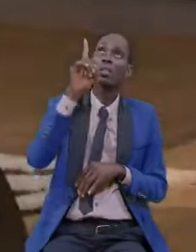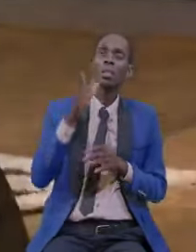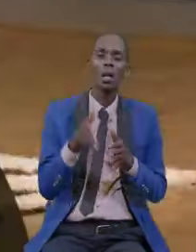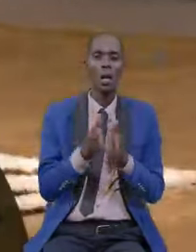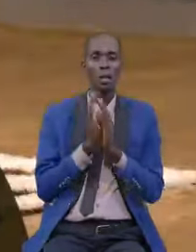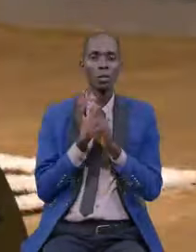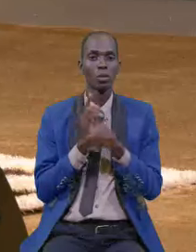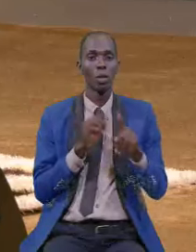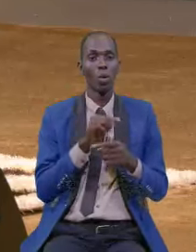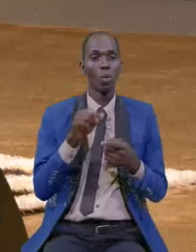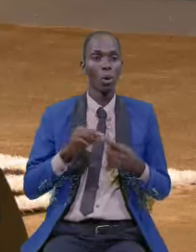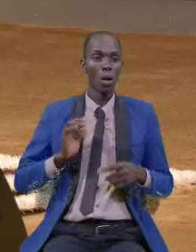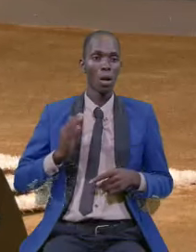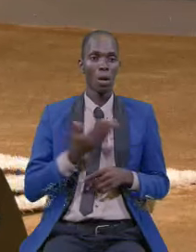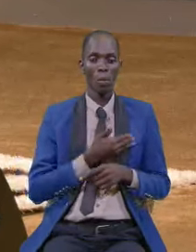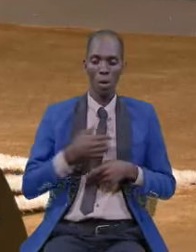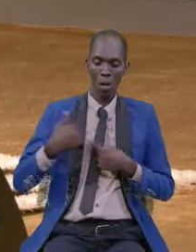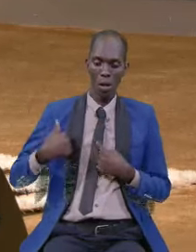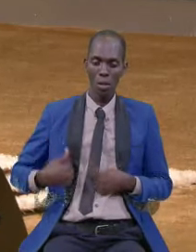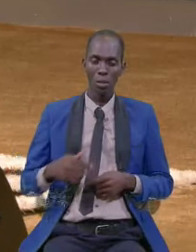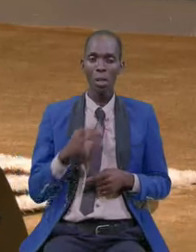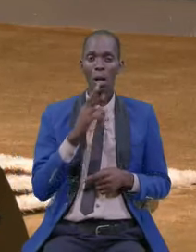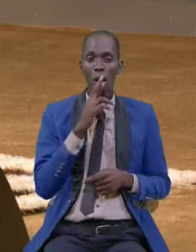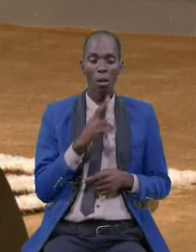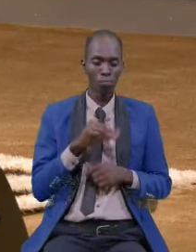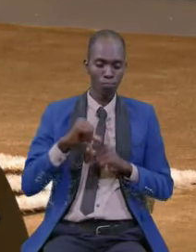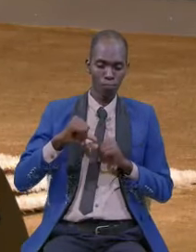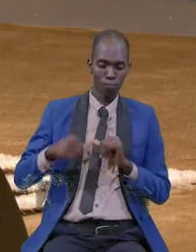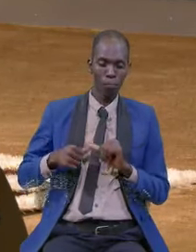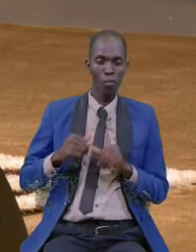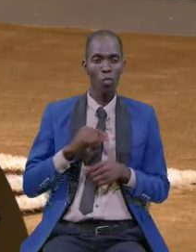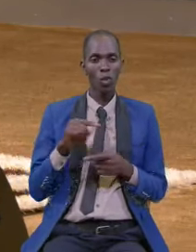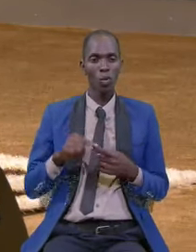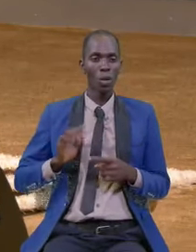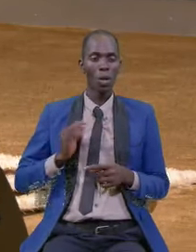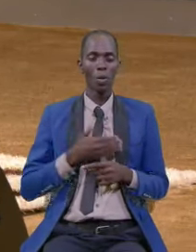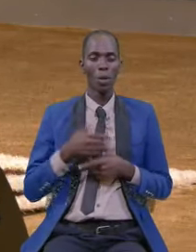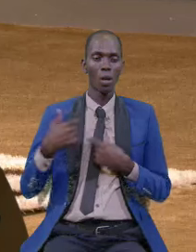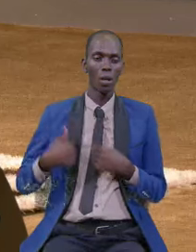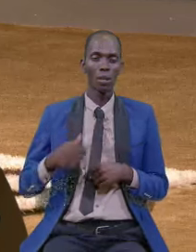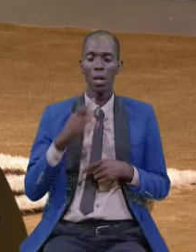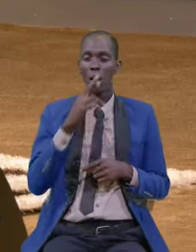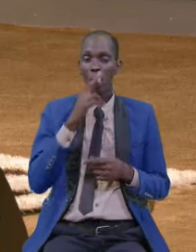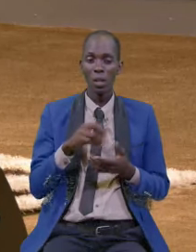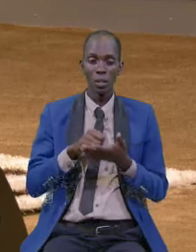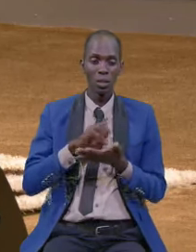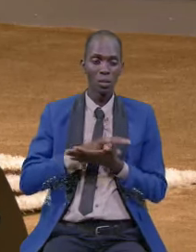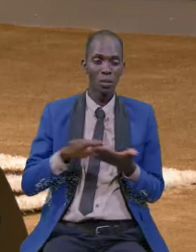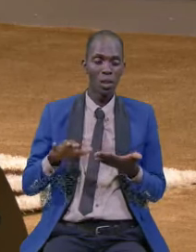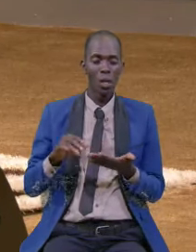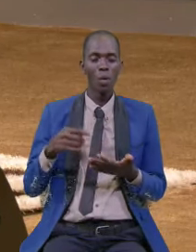are circumcised, when our hearts are sanctified, we love God